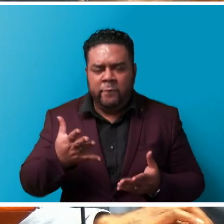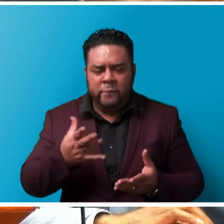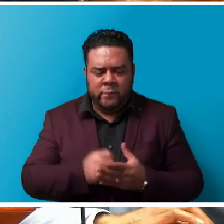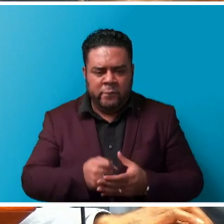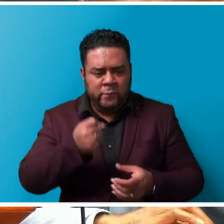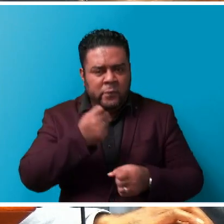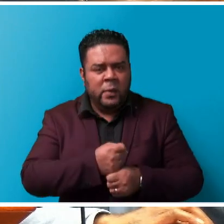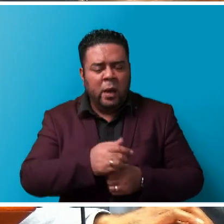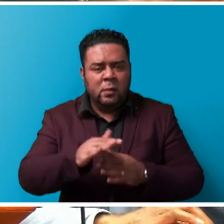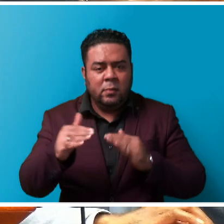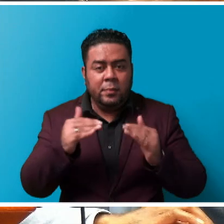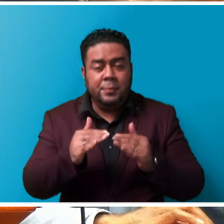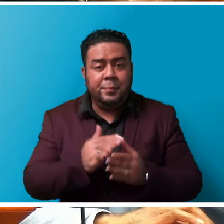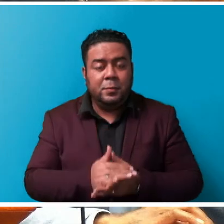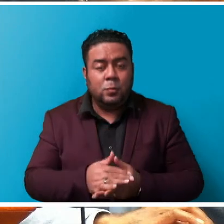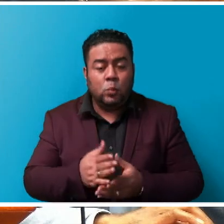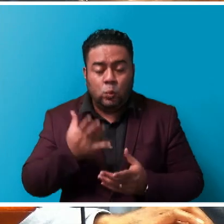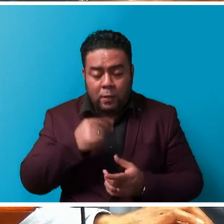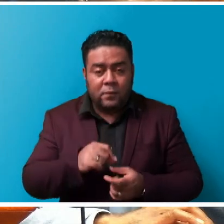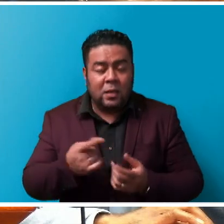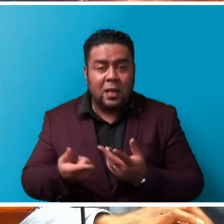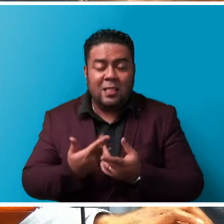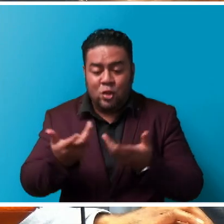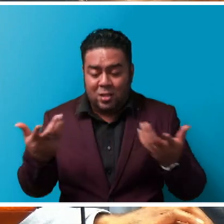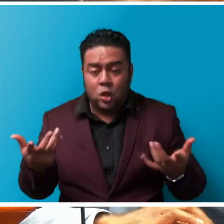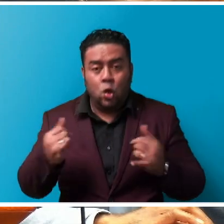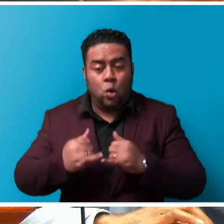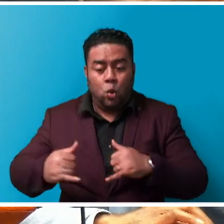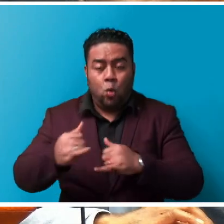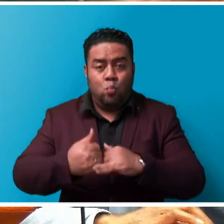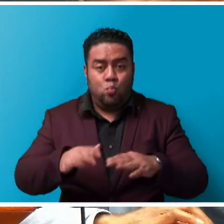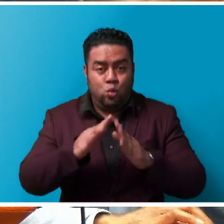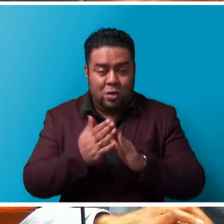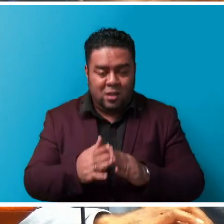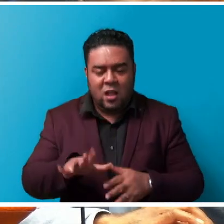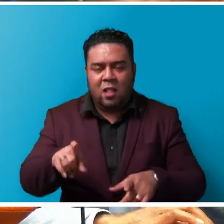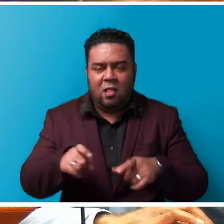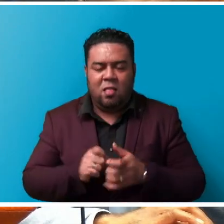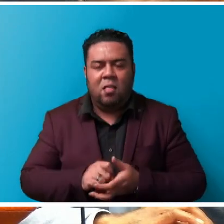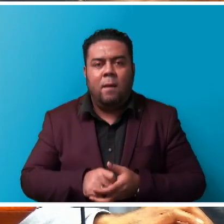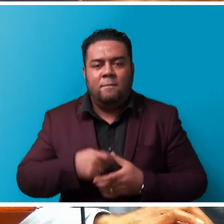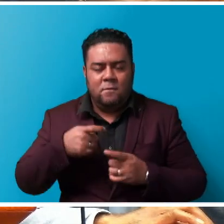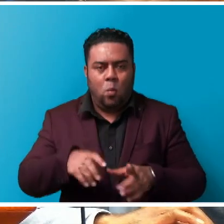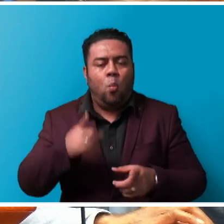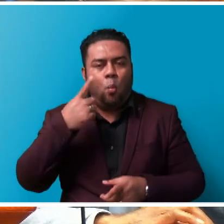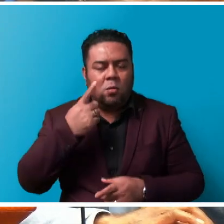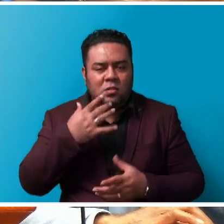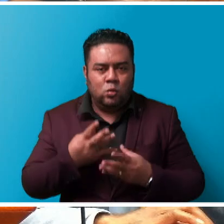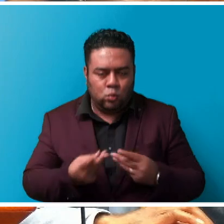and desalination plants, ensuring that isolated communities receive sustainable water solutions. We are